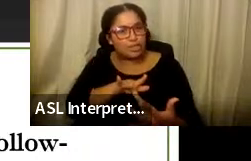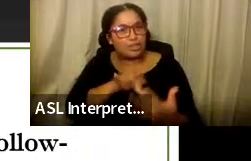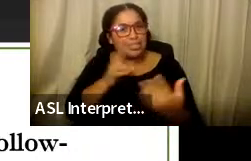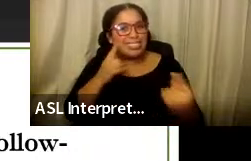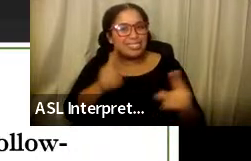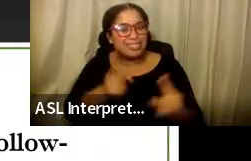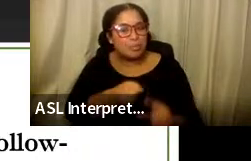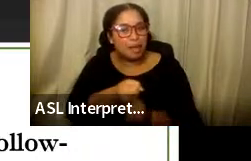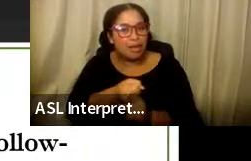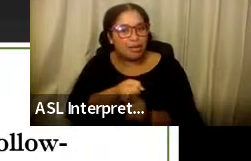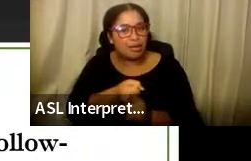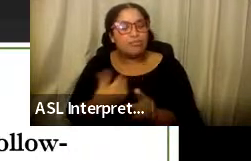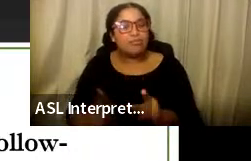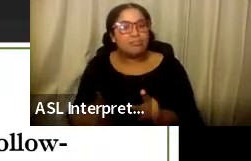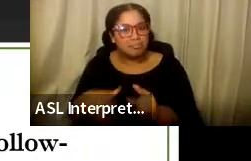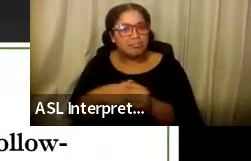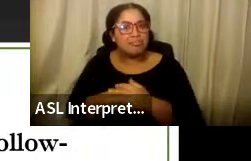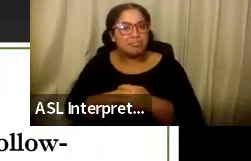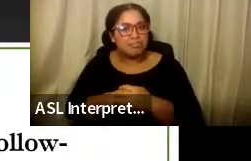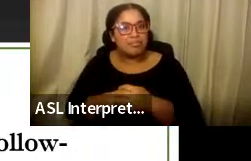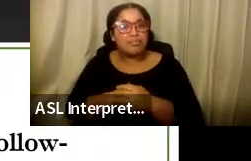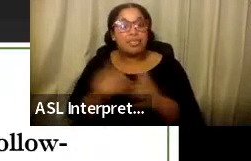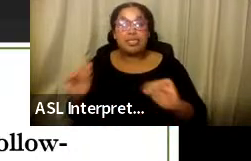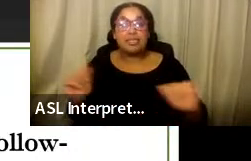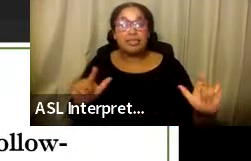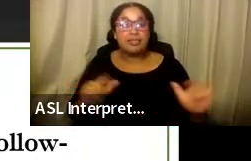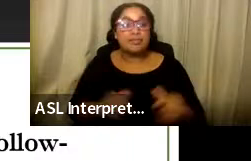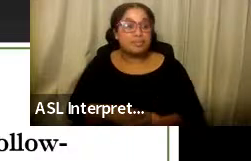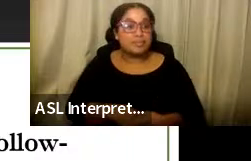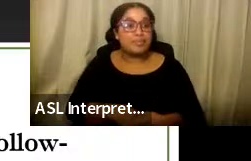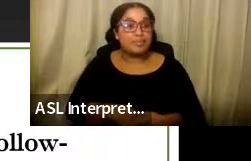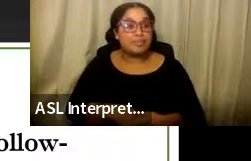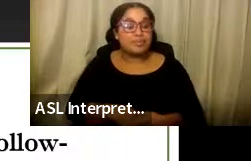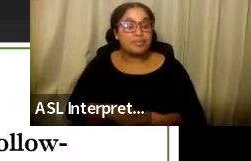a difference and did have an impact. Next slide.